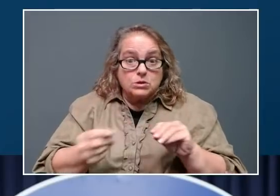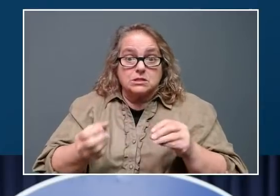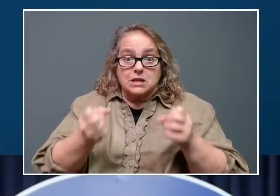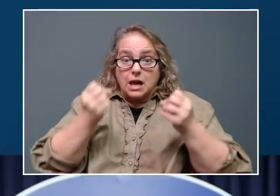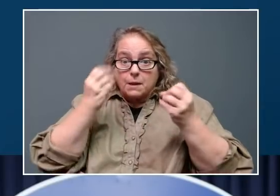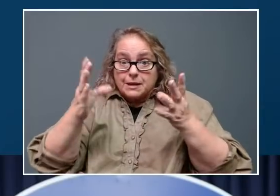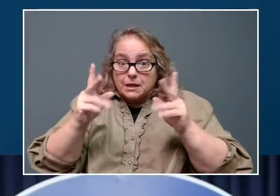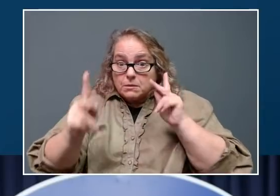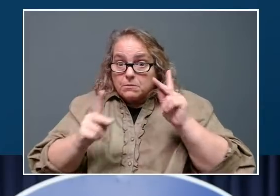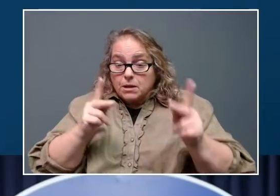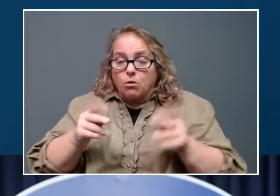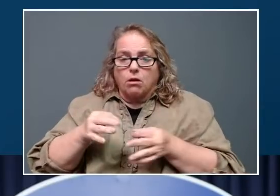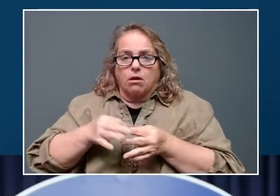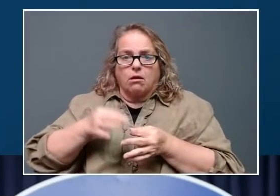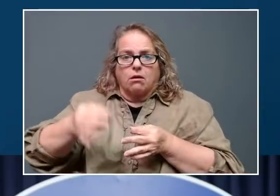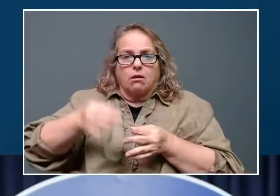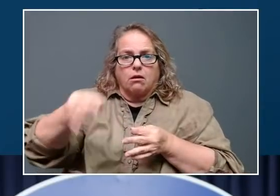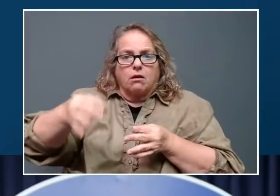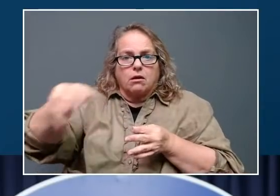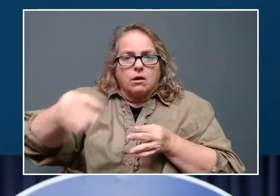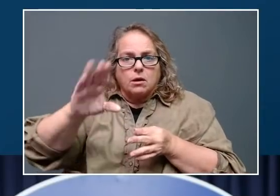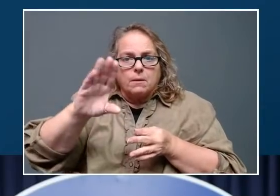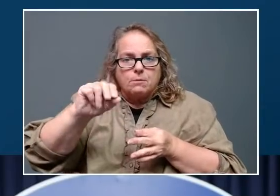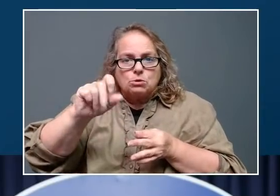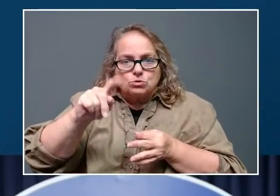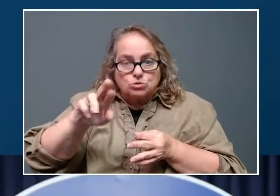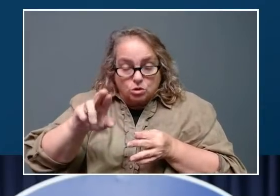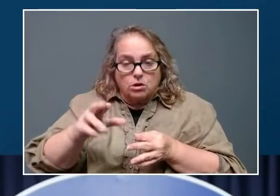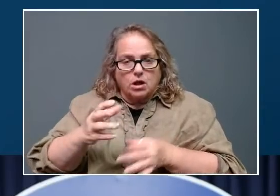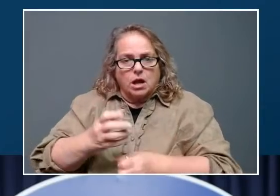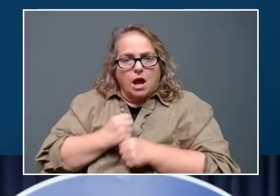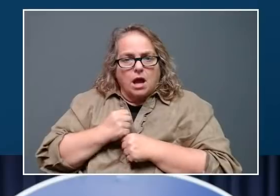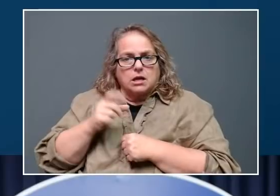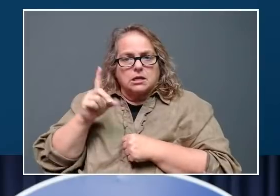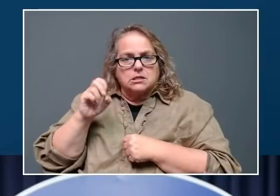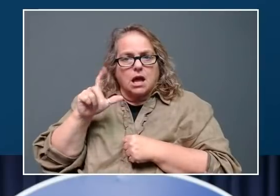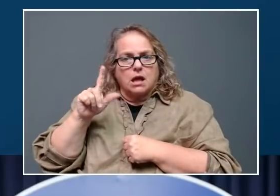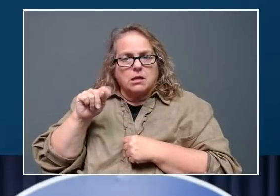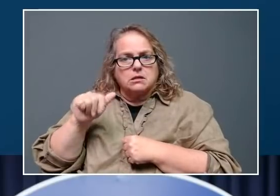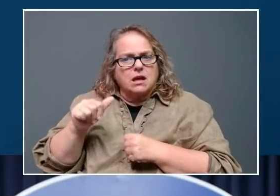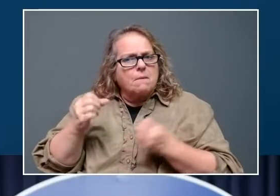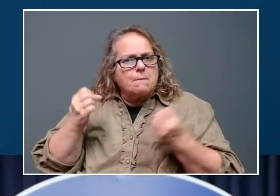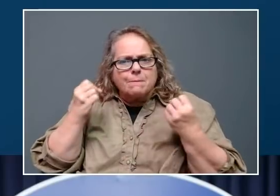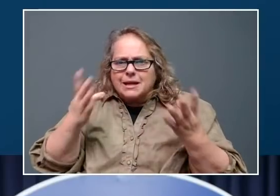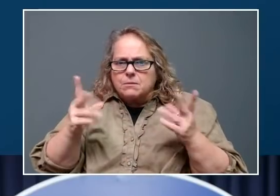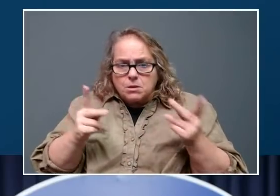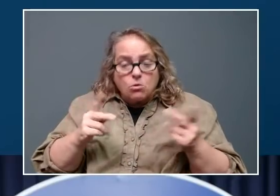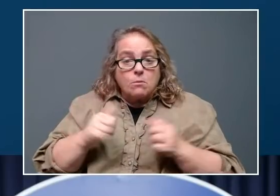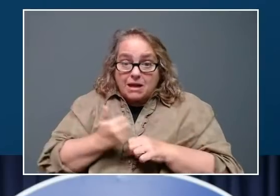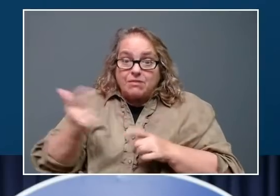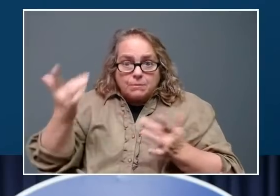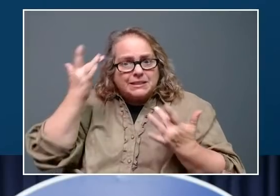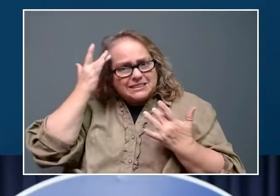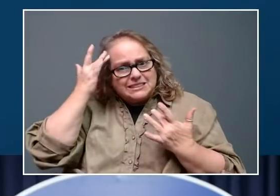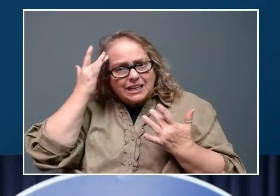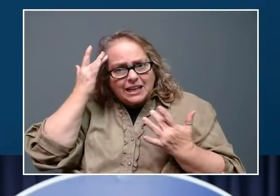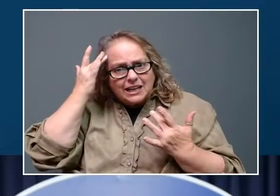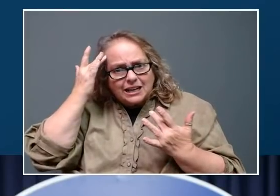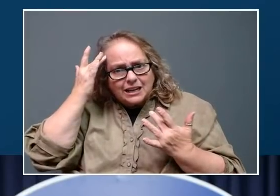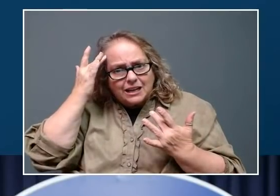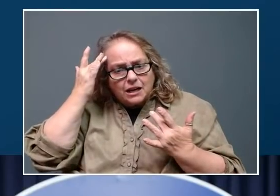their booster and have contracted the Delta variant, and it's made them sick. They are much more